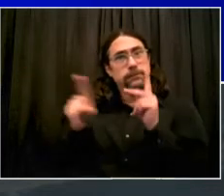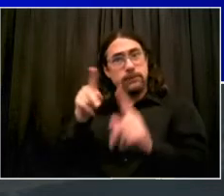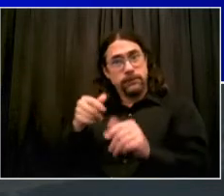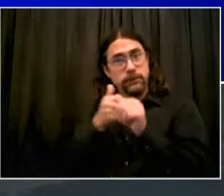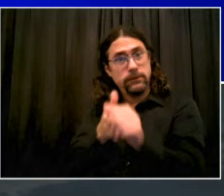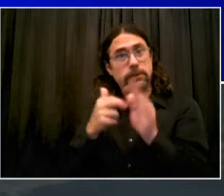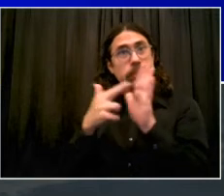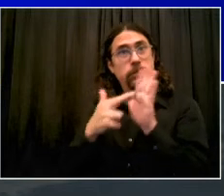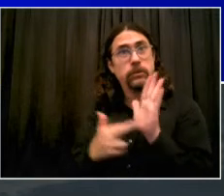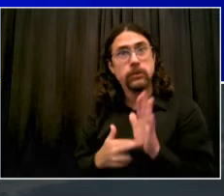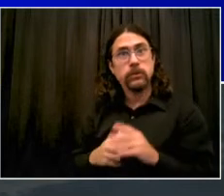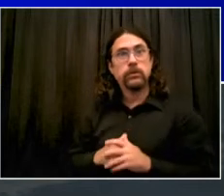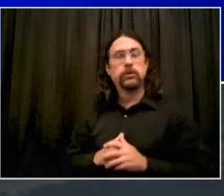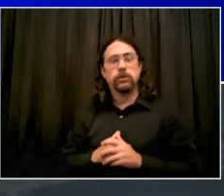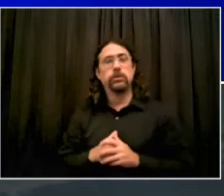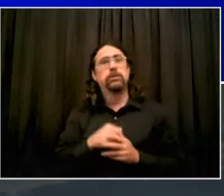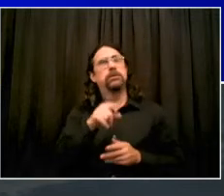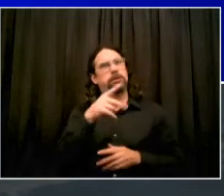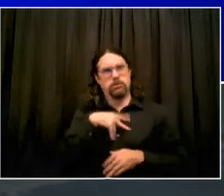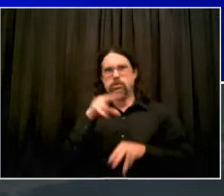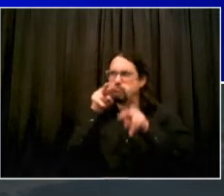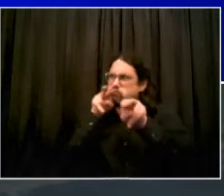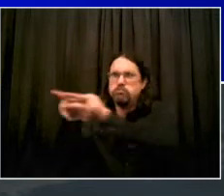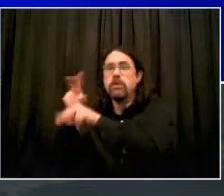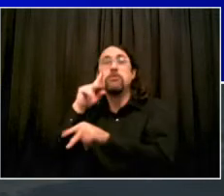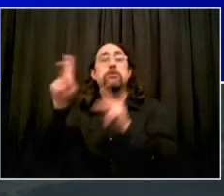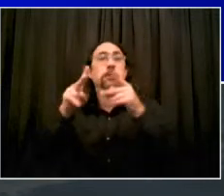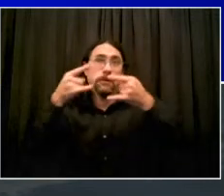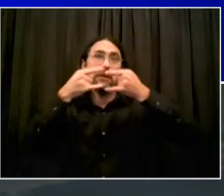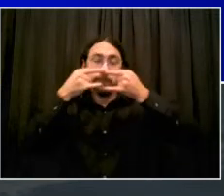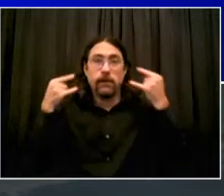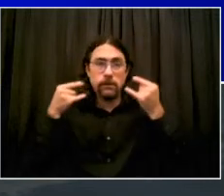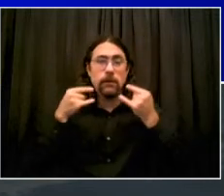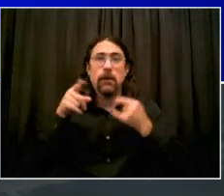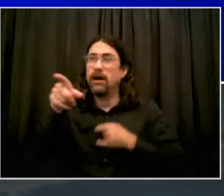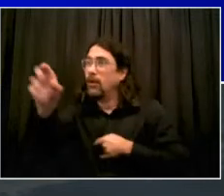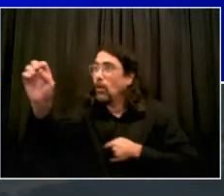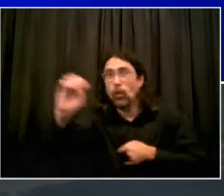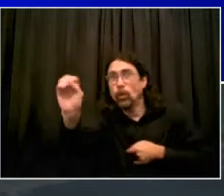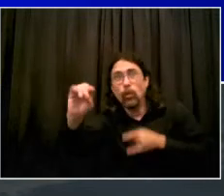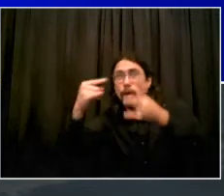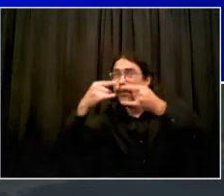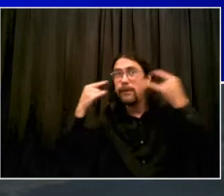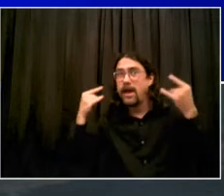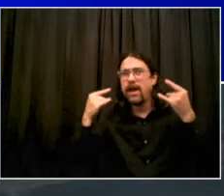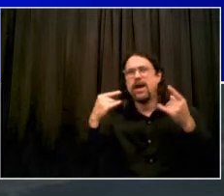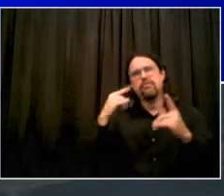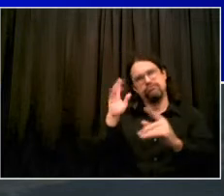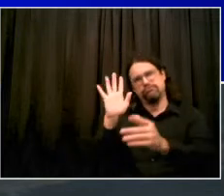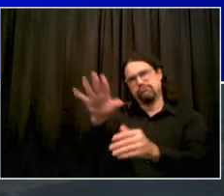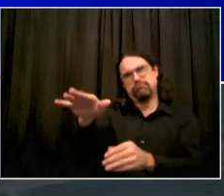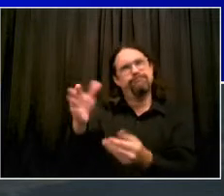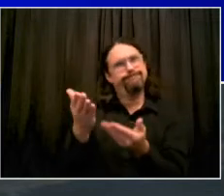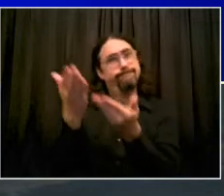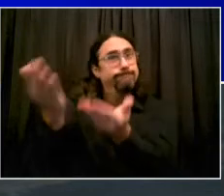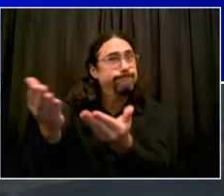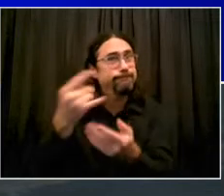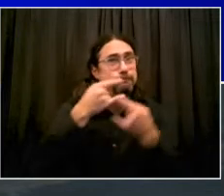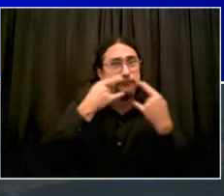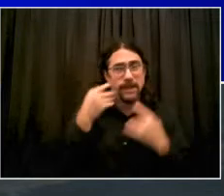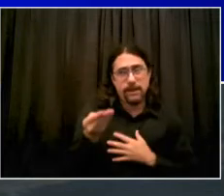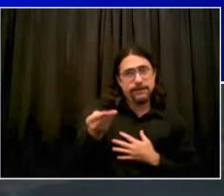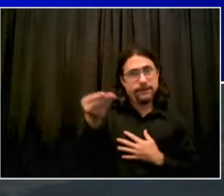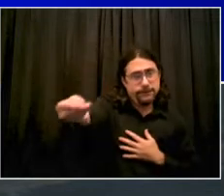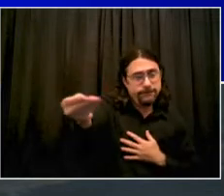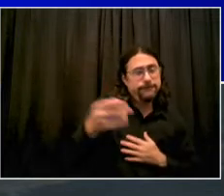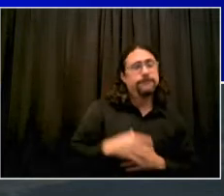to wear a face covering will be told that if they don't put one on, they will be fined, and anyone who still refuses will be fined. So that will happen